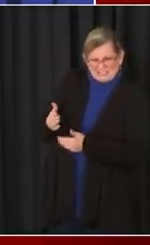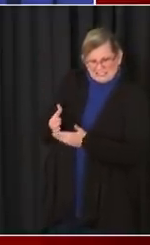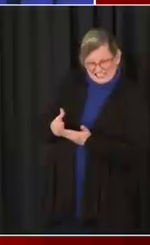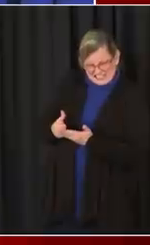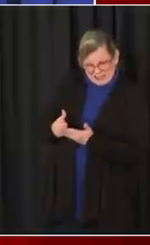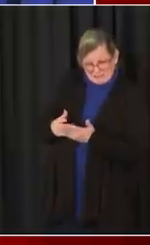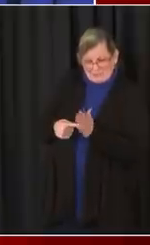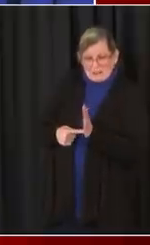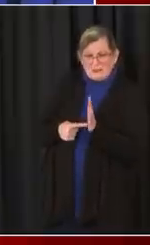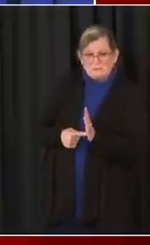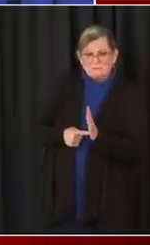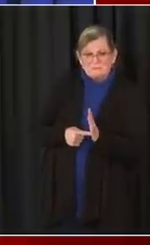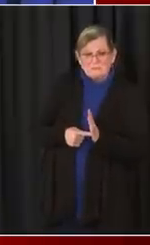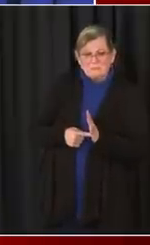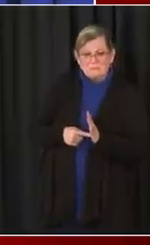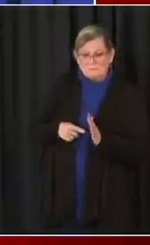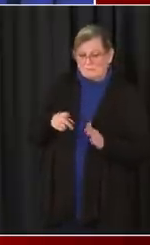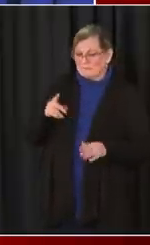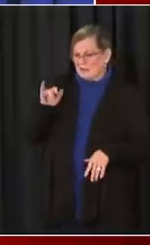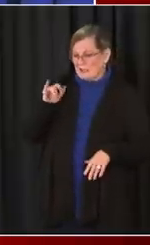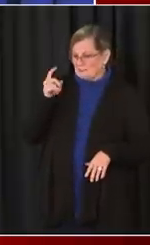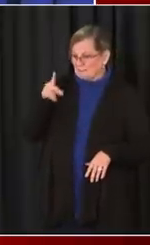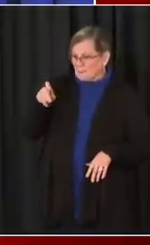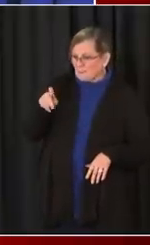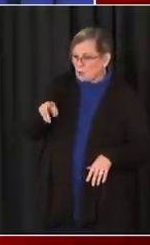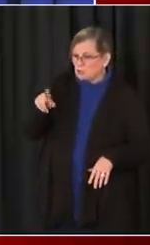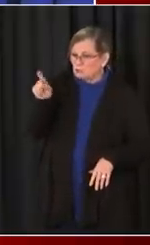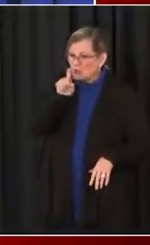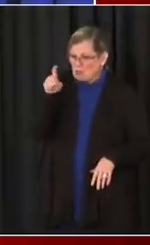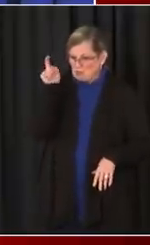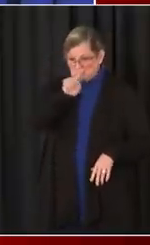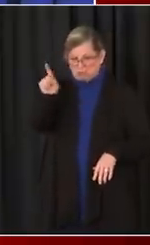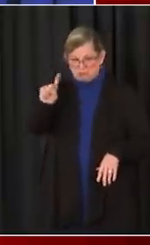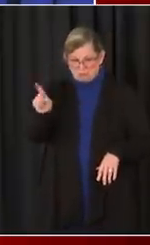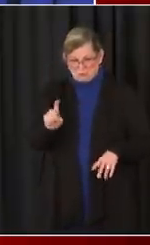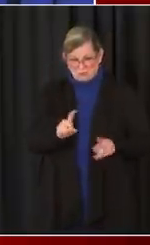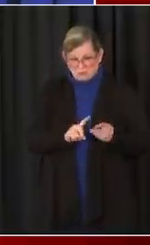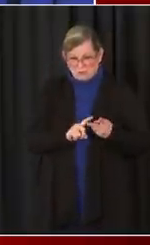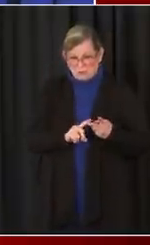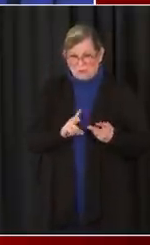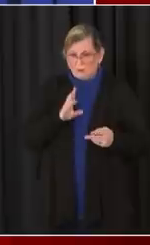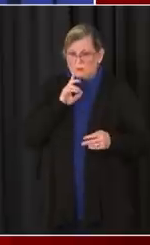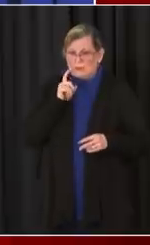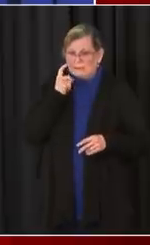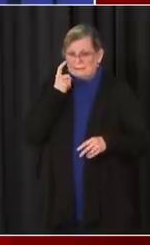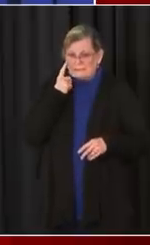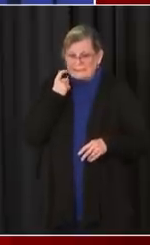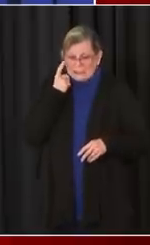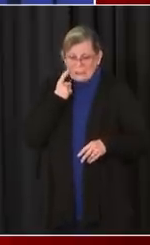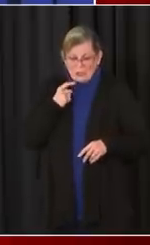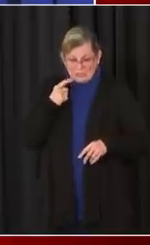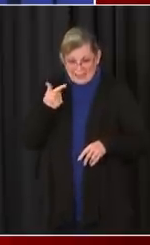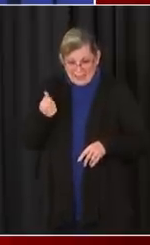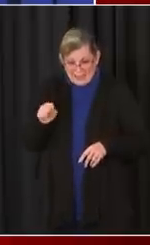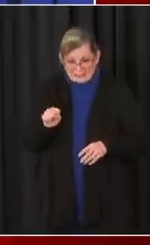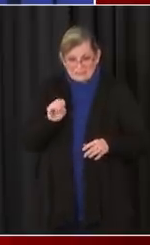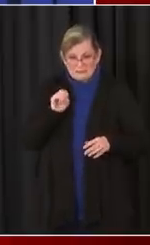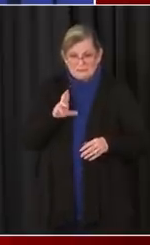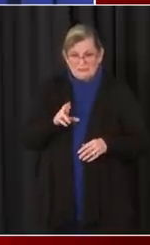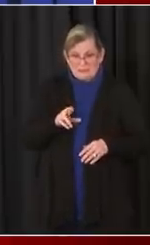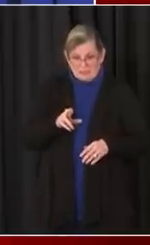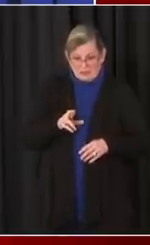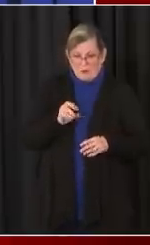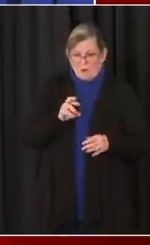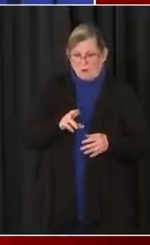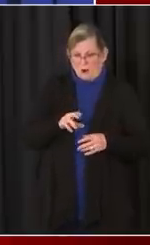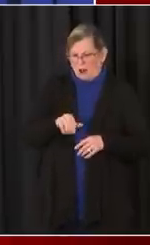cases we may use pepper spray. In a riot situation, we could very well use tear gas or CS gas, that kind of thing. So that would